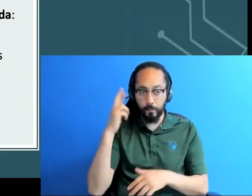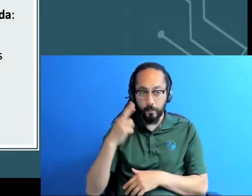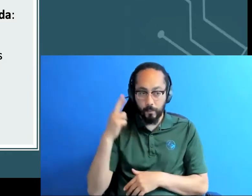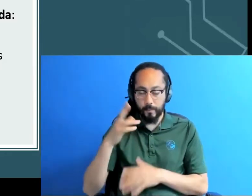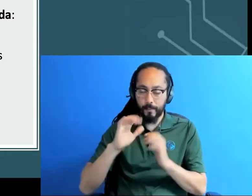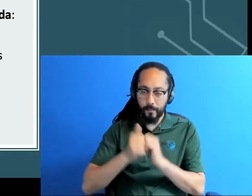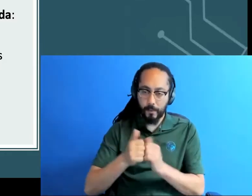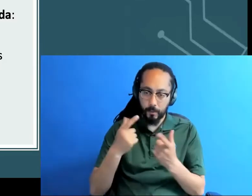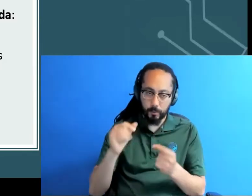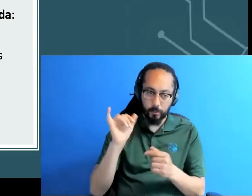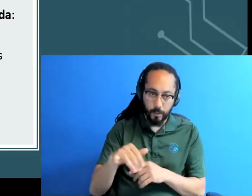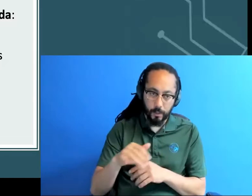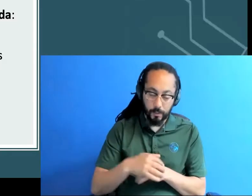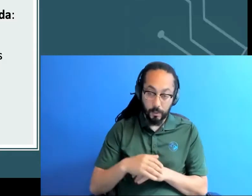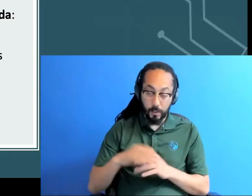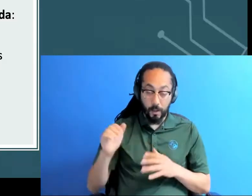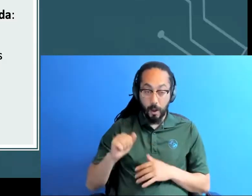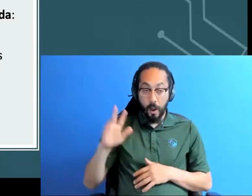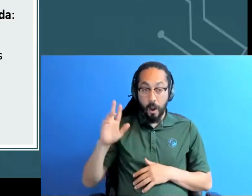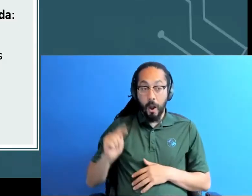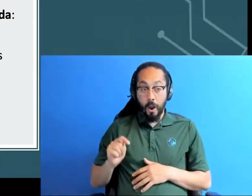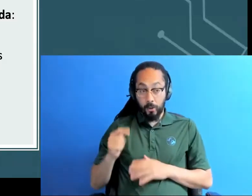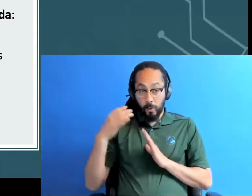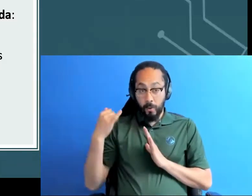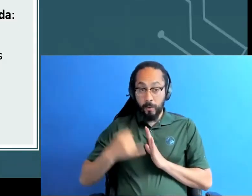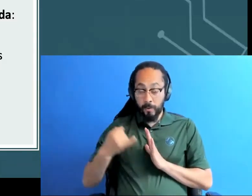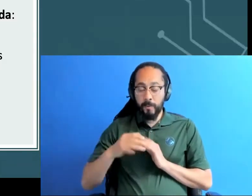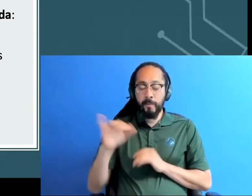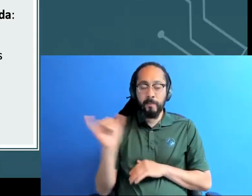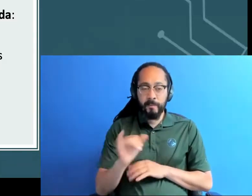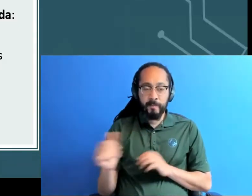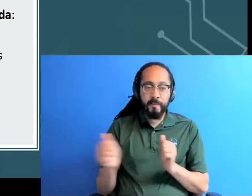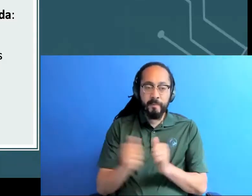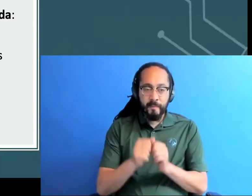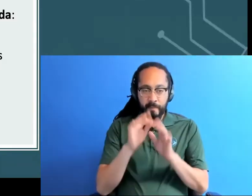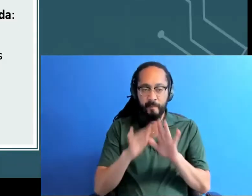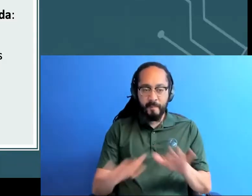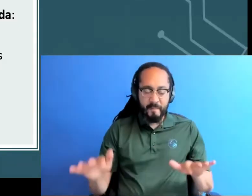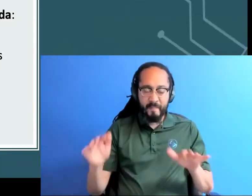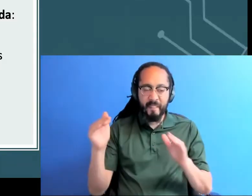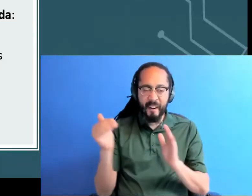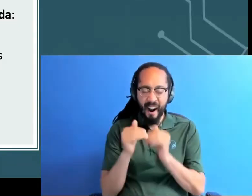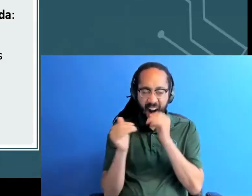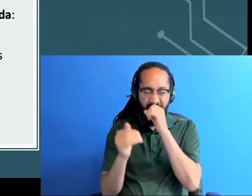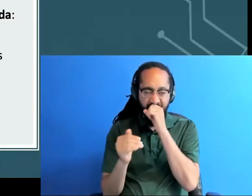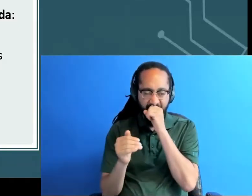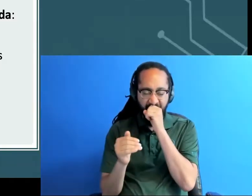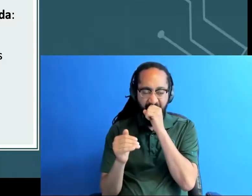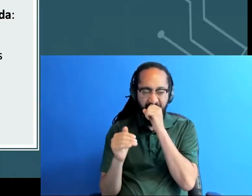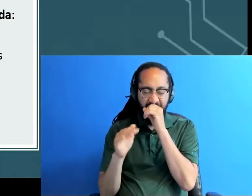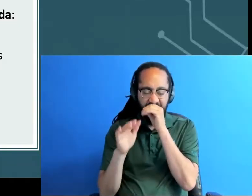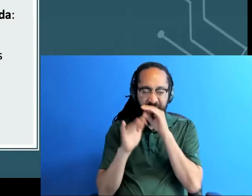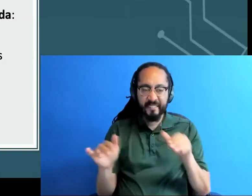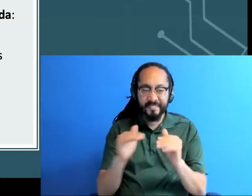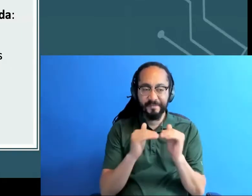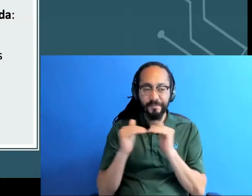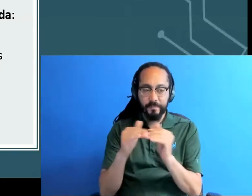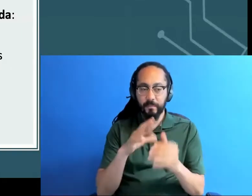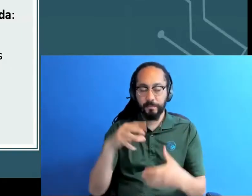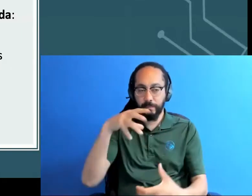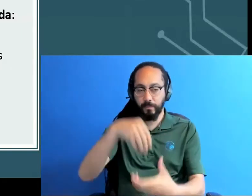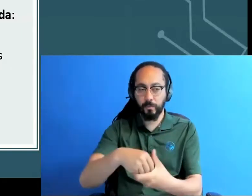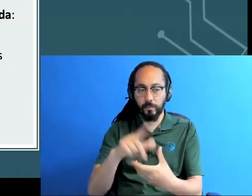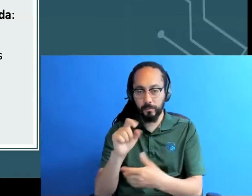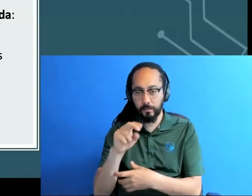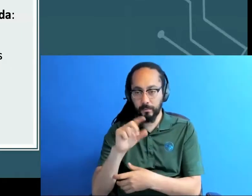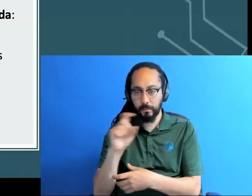that as an arts organization and with the diversity, equity, and inclusion lens. So at times, coming